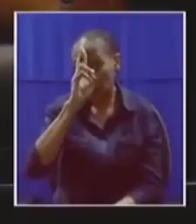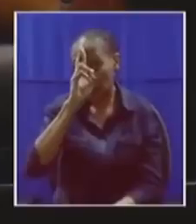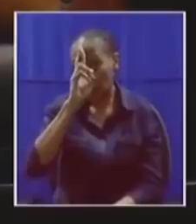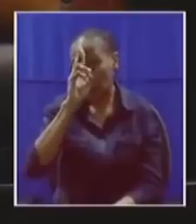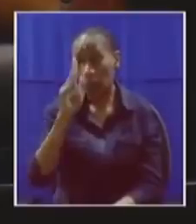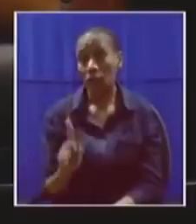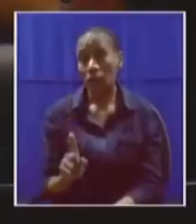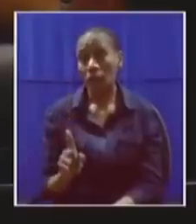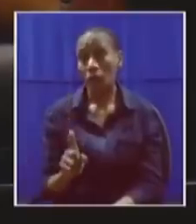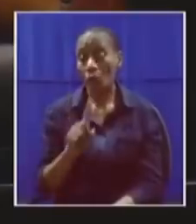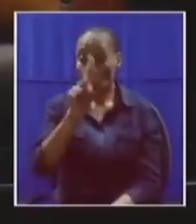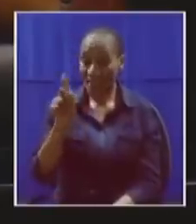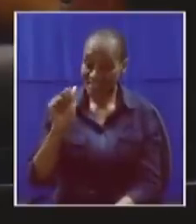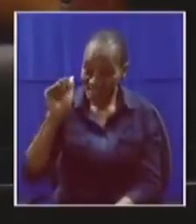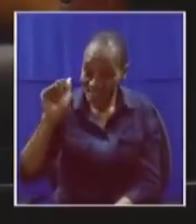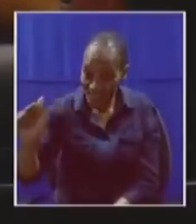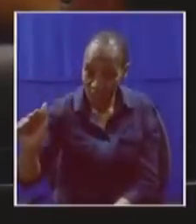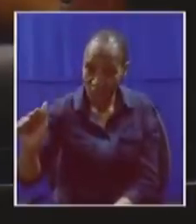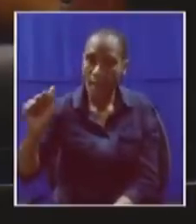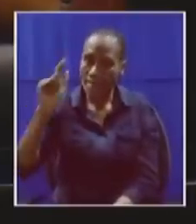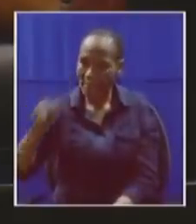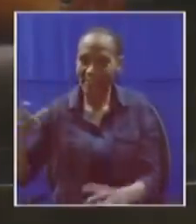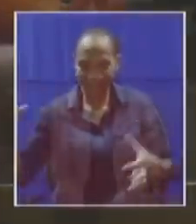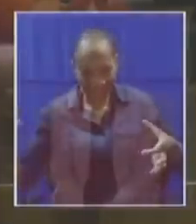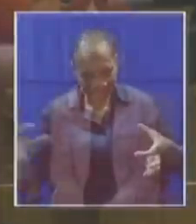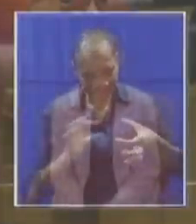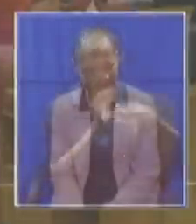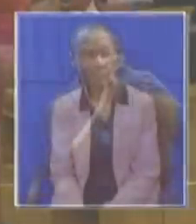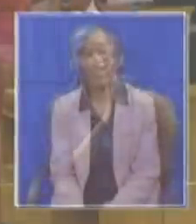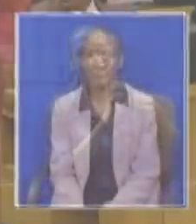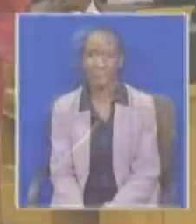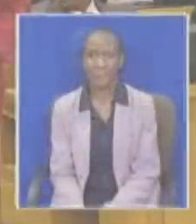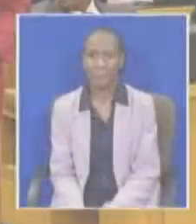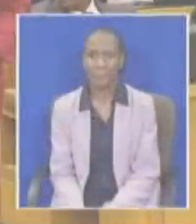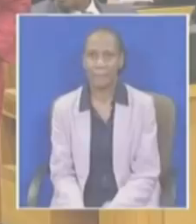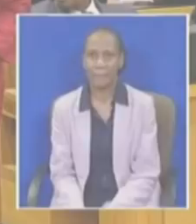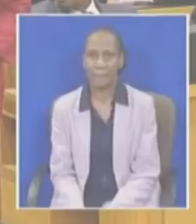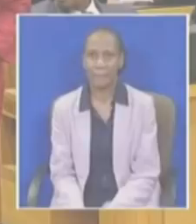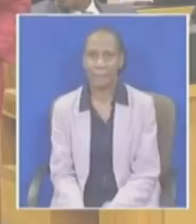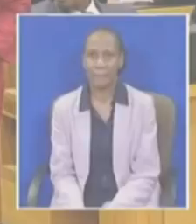mind that your questions must be clearly linked to the original question that is there.